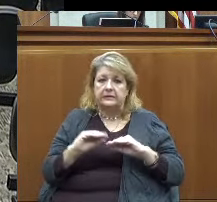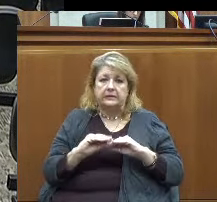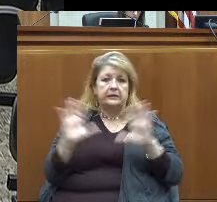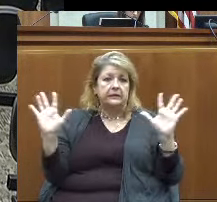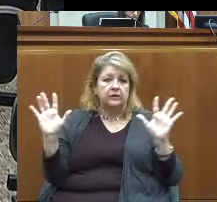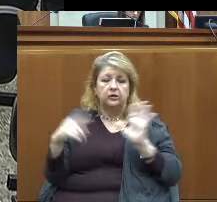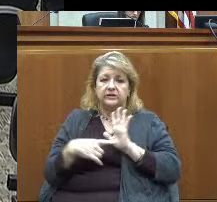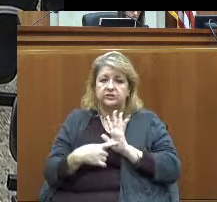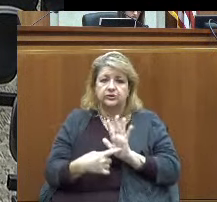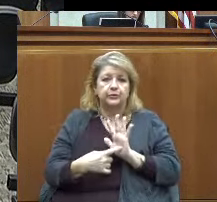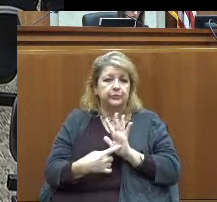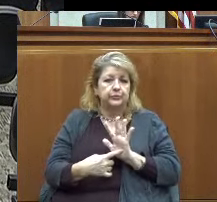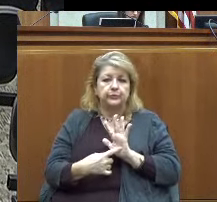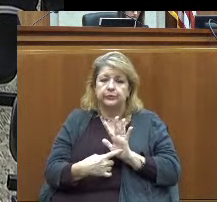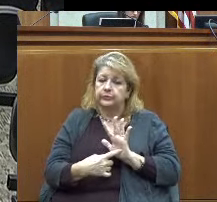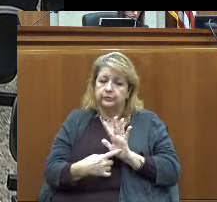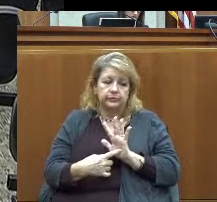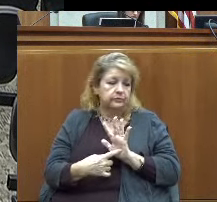clearly, but